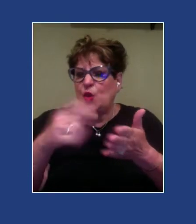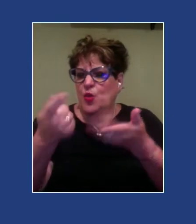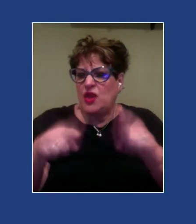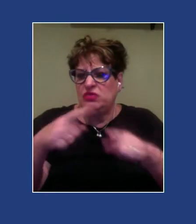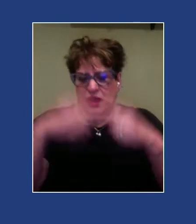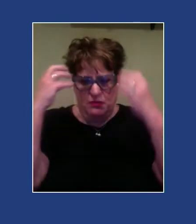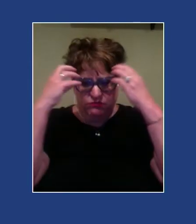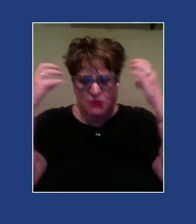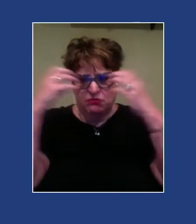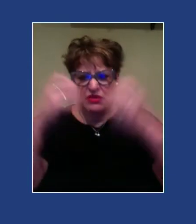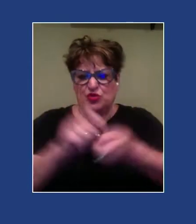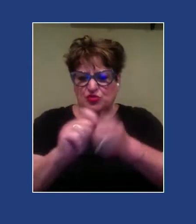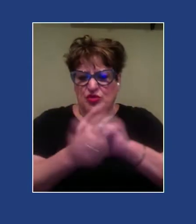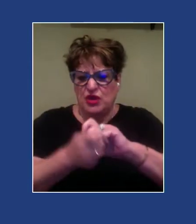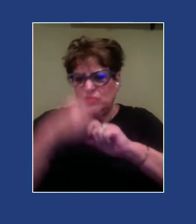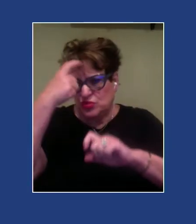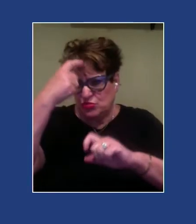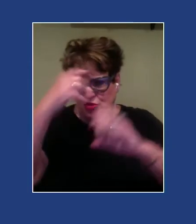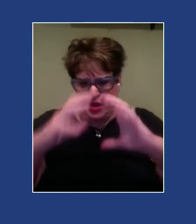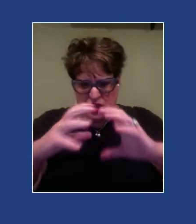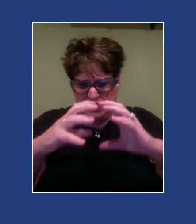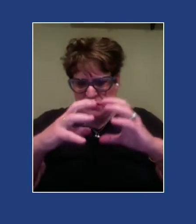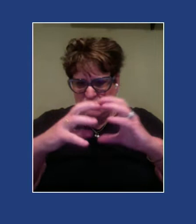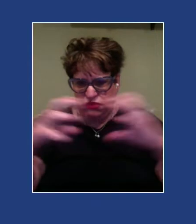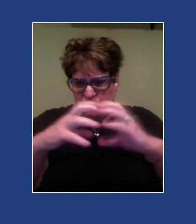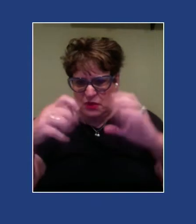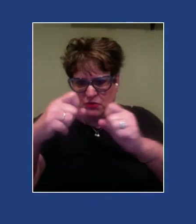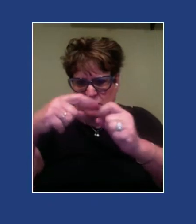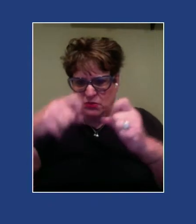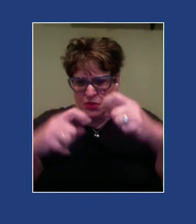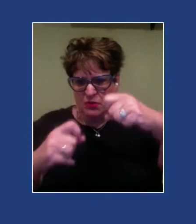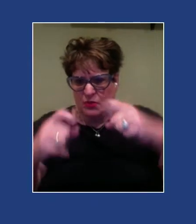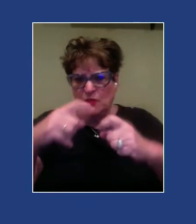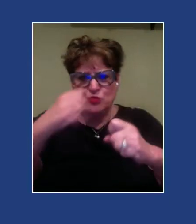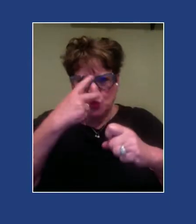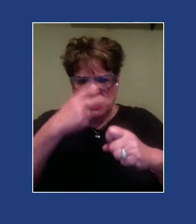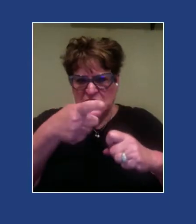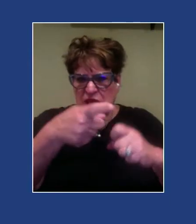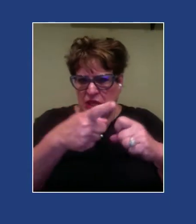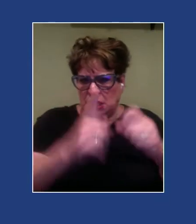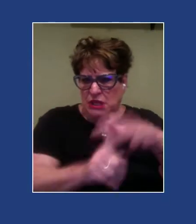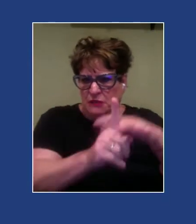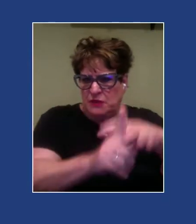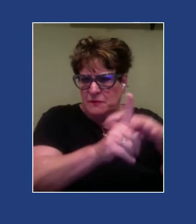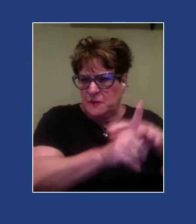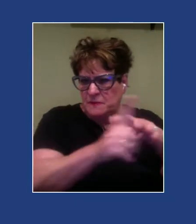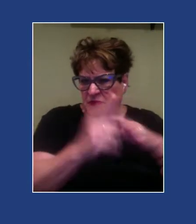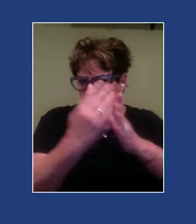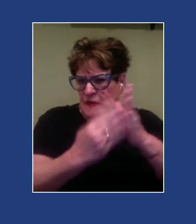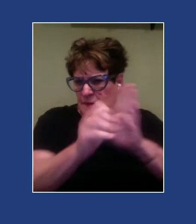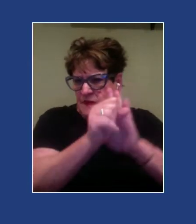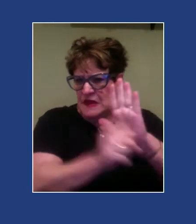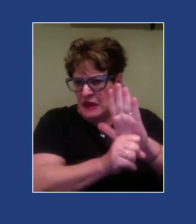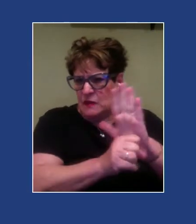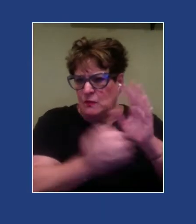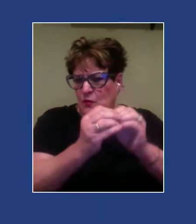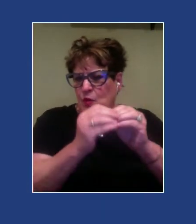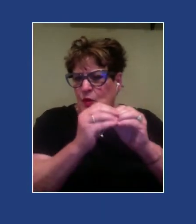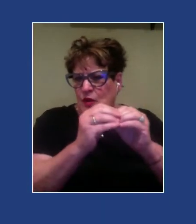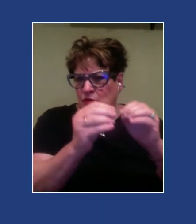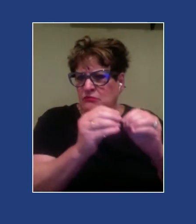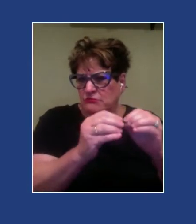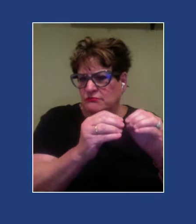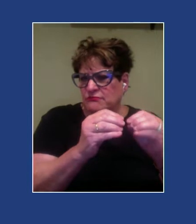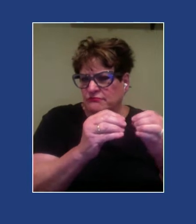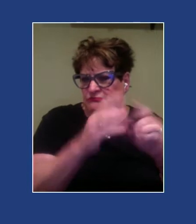US, you can see that there are some geographic trends in terms of hotspots. And we did this partially because there's